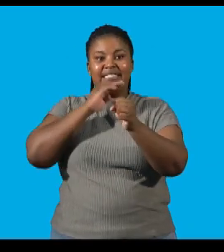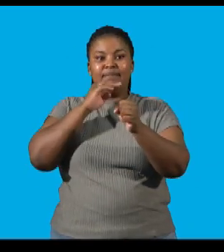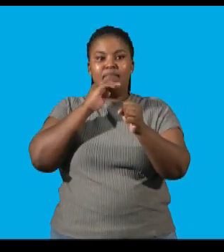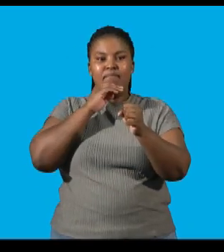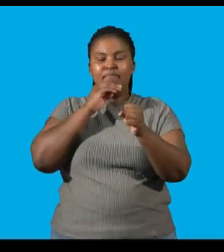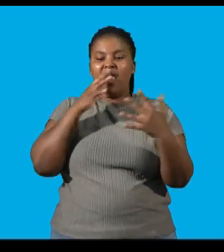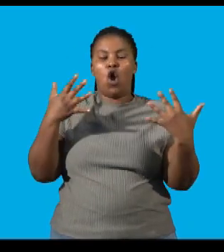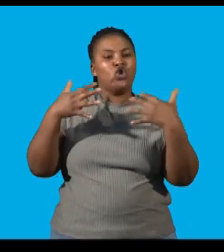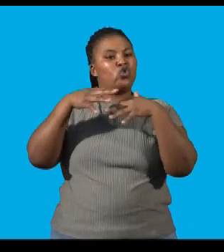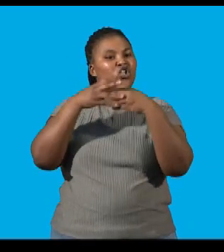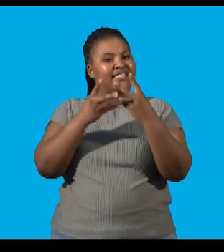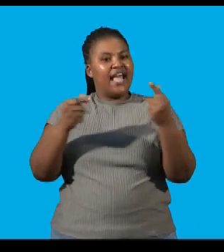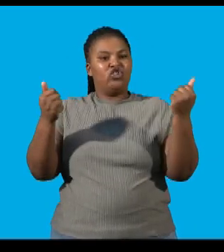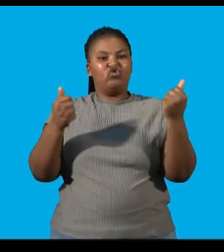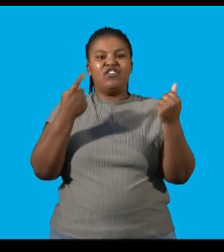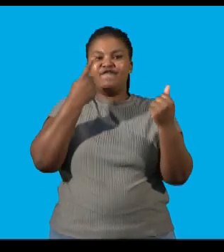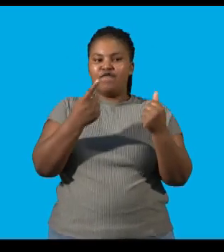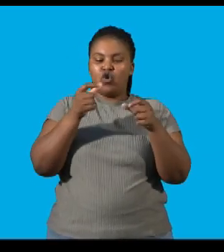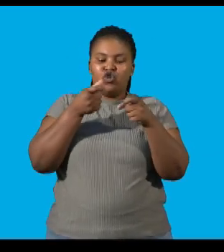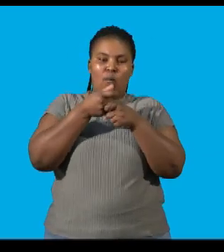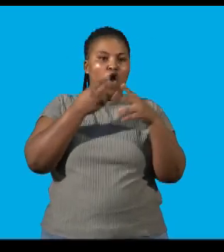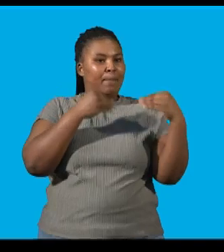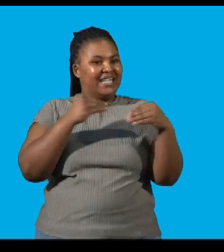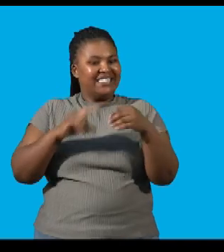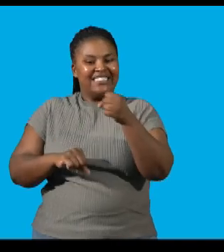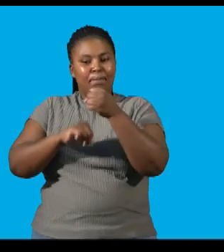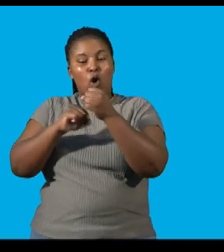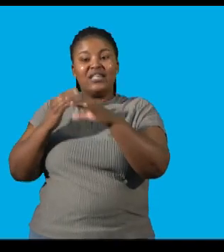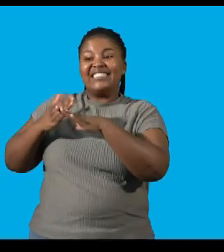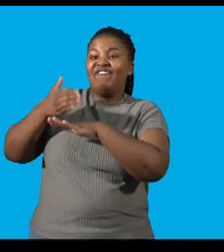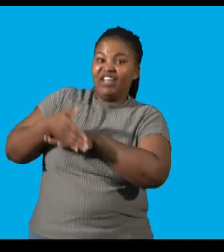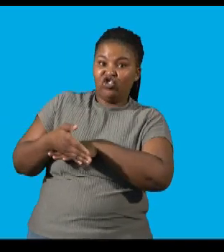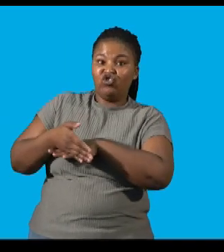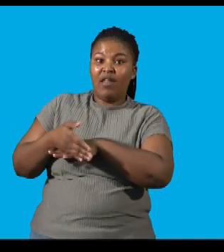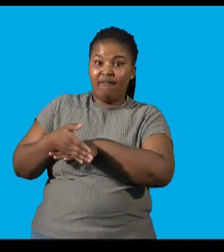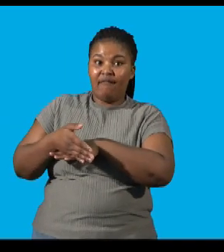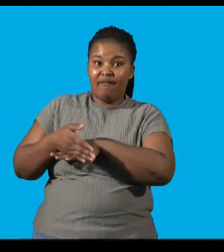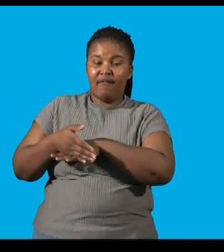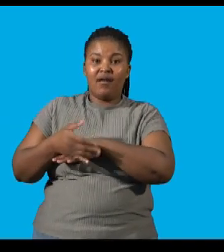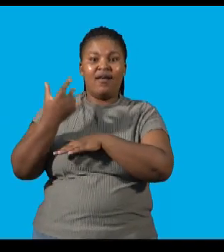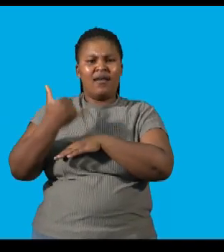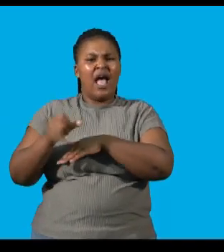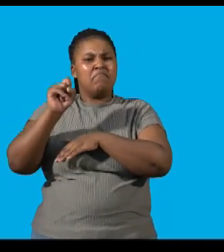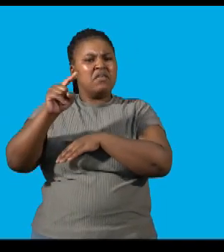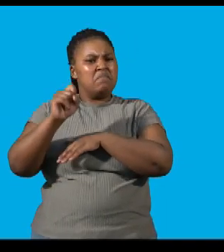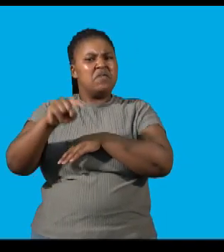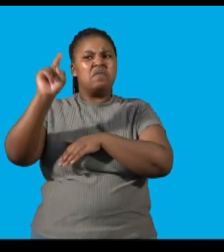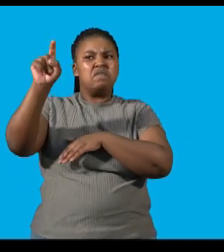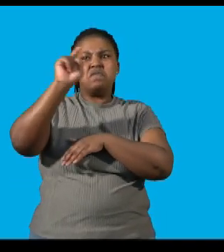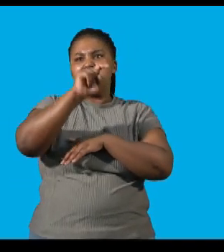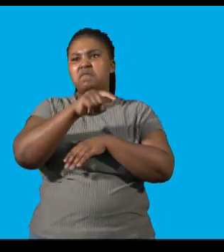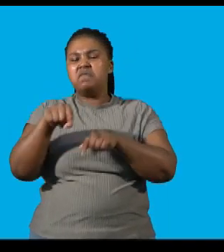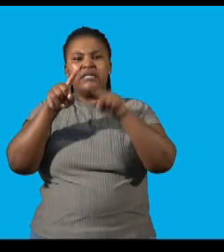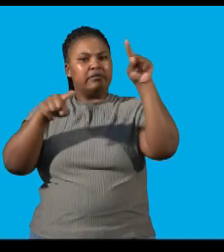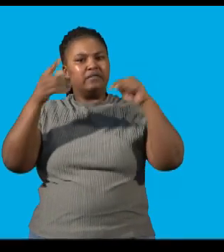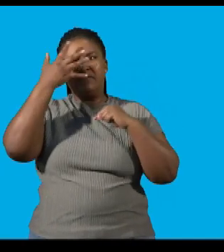consolidation and rationalization of small enterprise support interventions. It's given across the